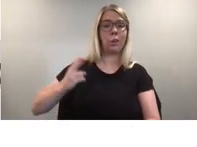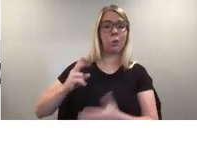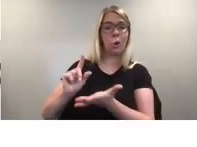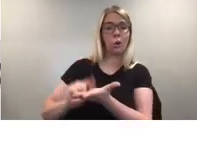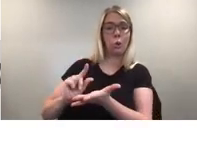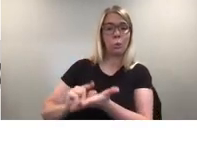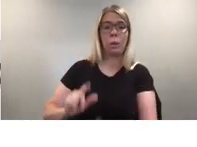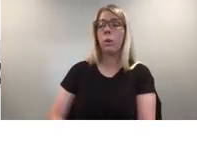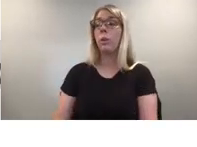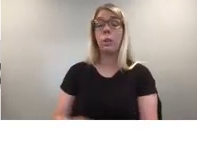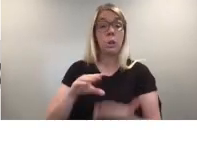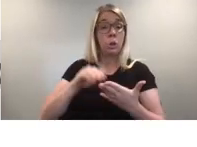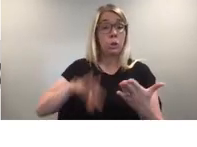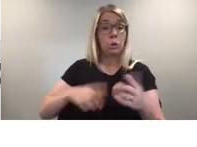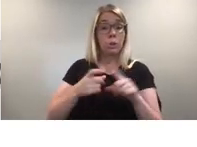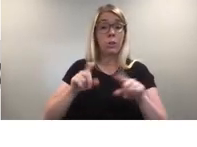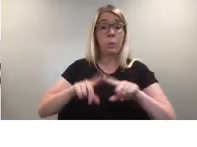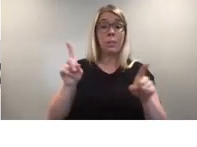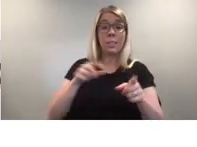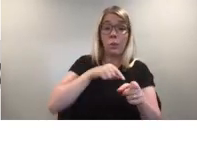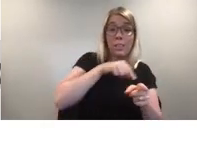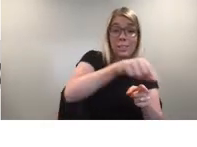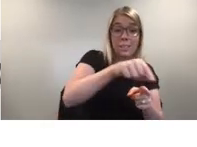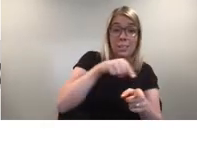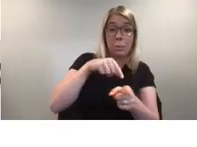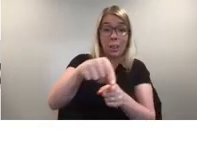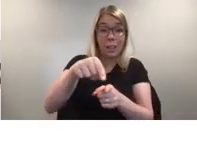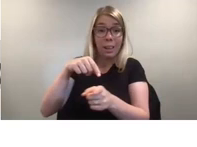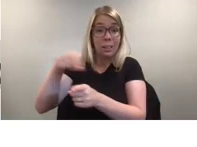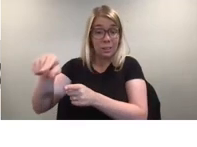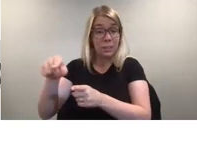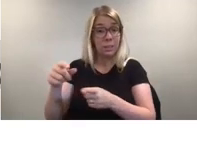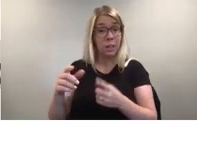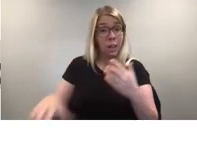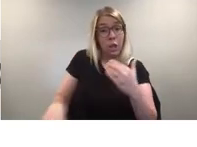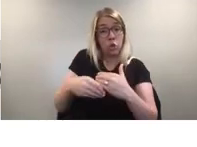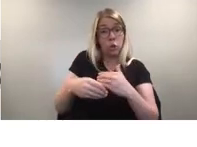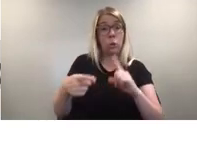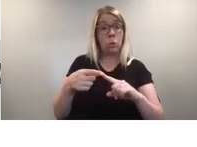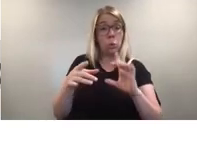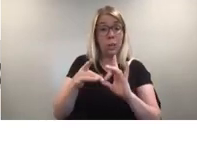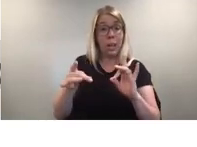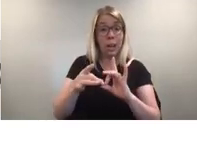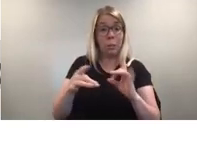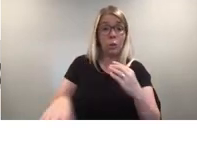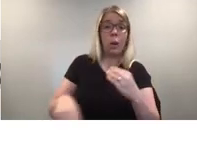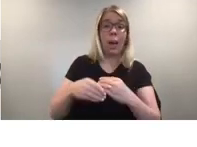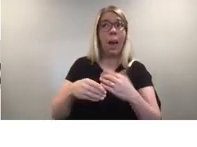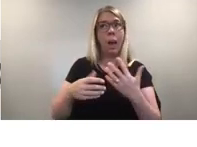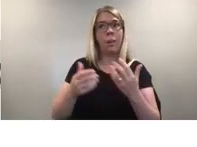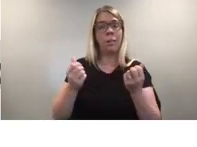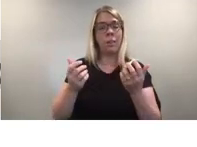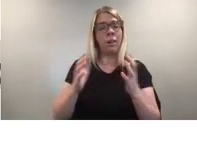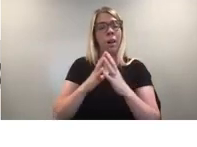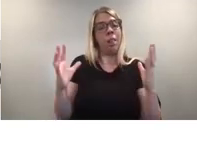course, so students from different disciplinary backgrounds contribute to the annotations, which adds additional layers of context